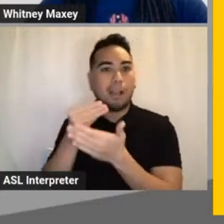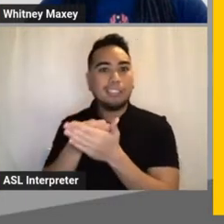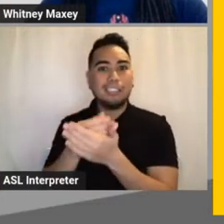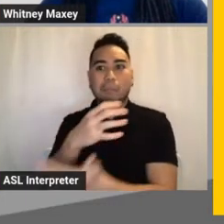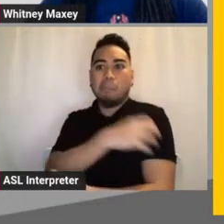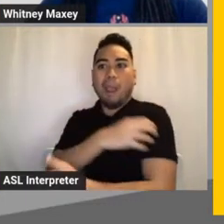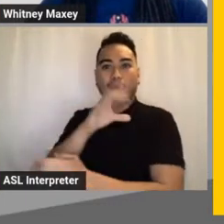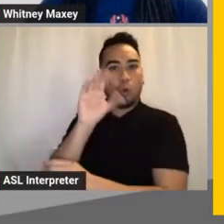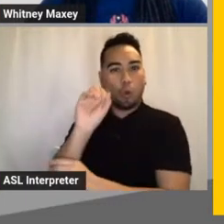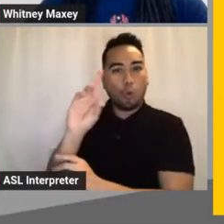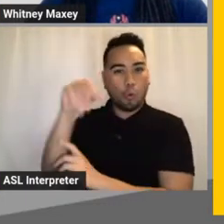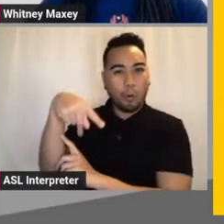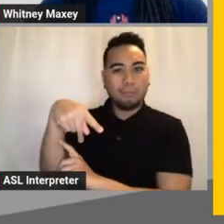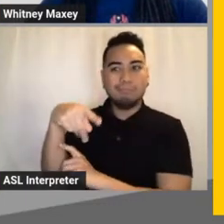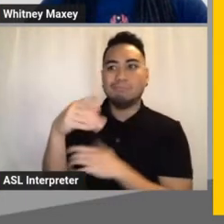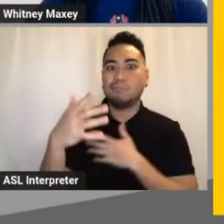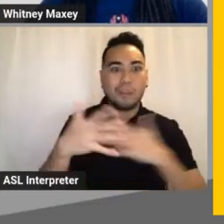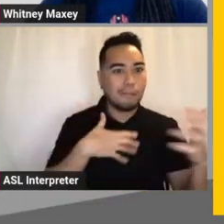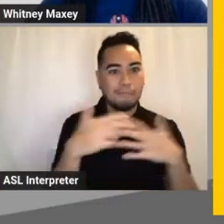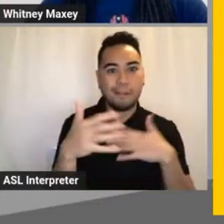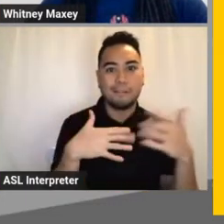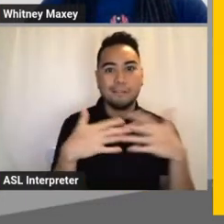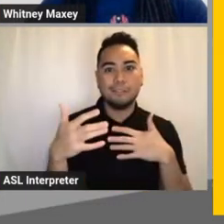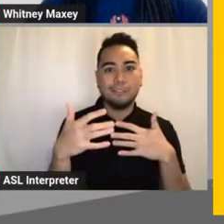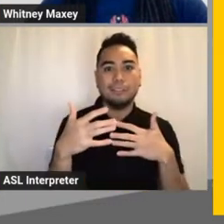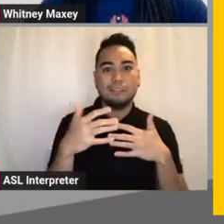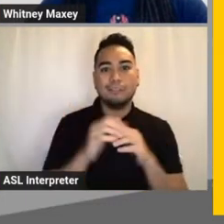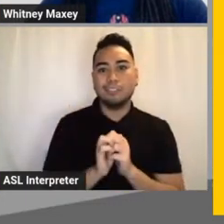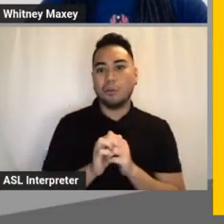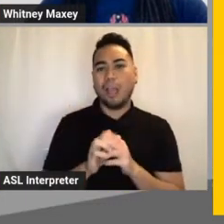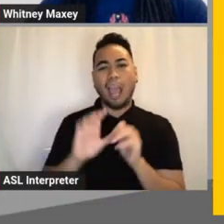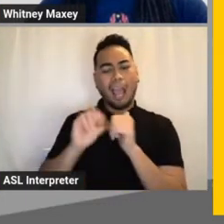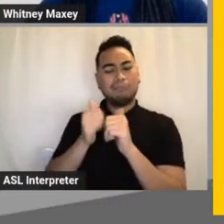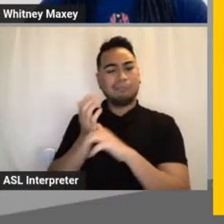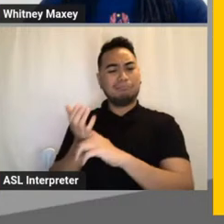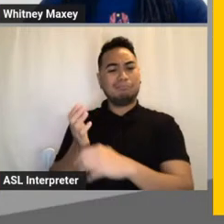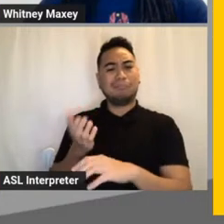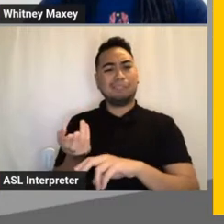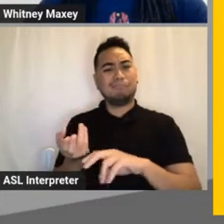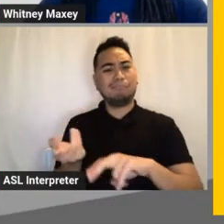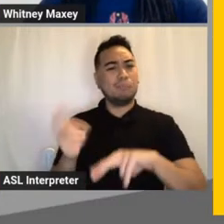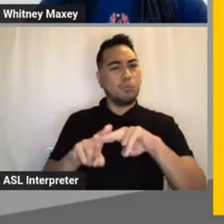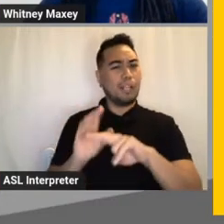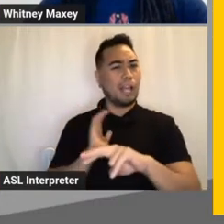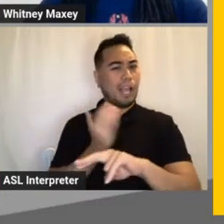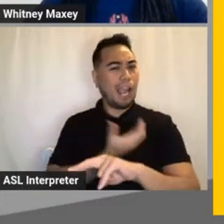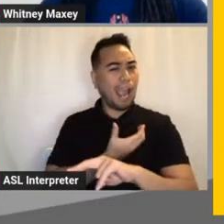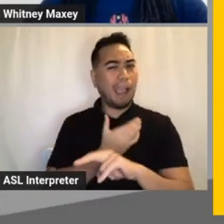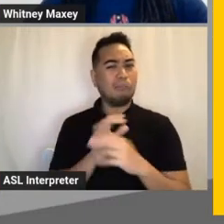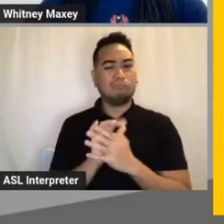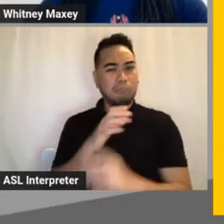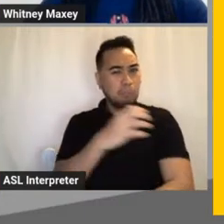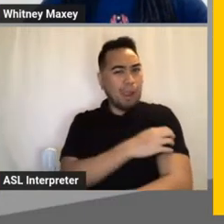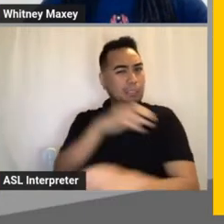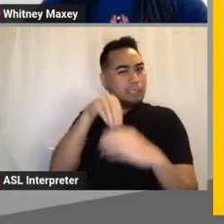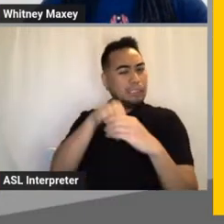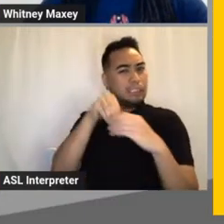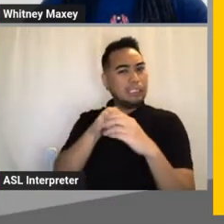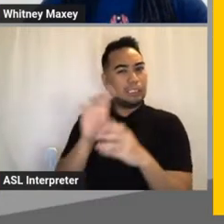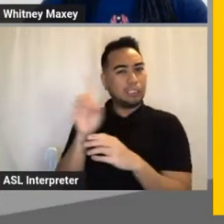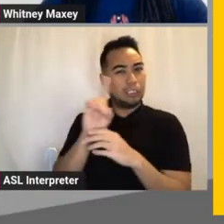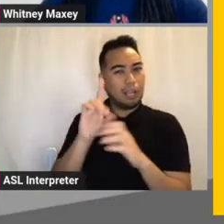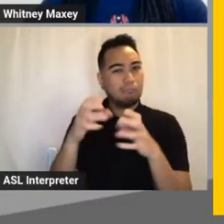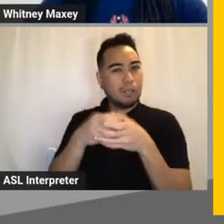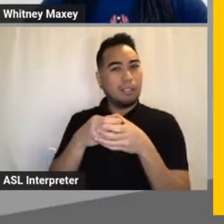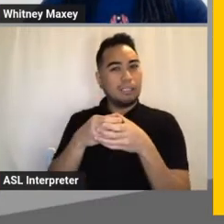can do to increase our power within the Democratic Party. These are our tasks as we